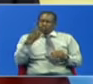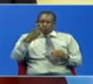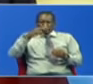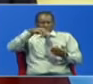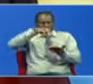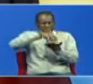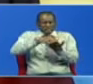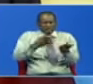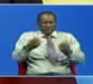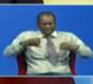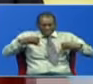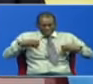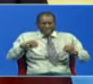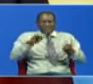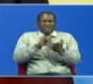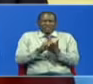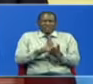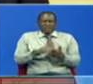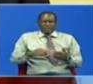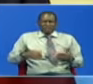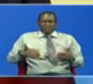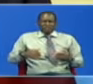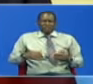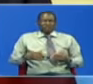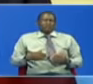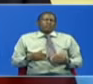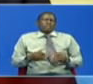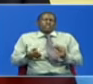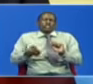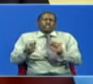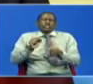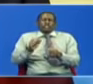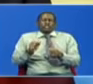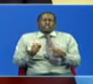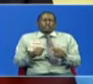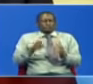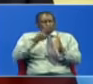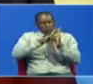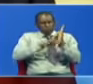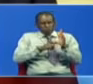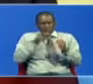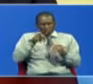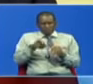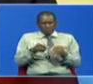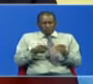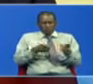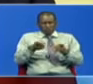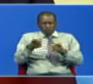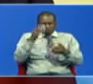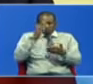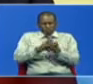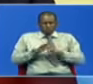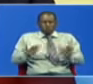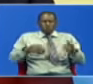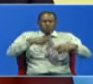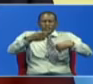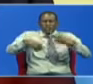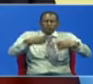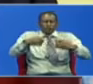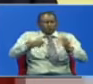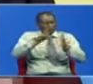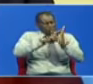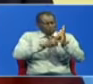they attempted that and found that they had to come back to it, to containment measures. So we'll continue with these containment